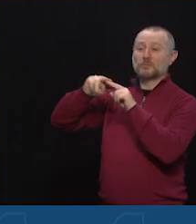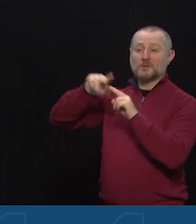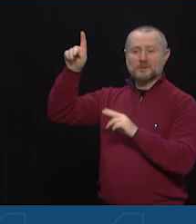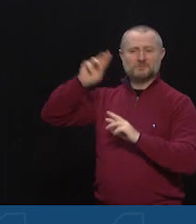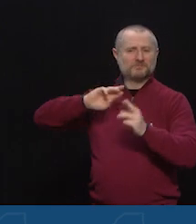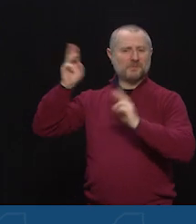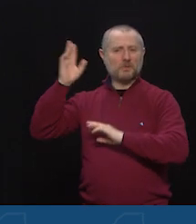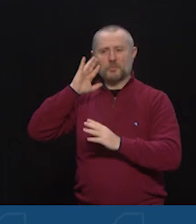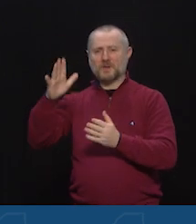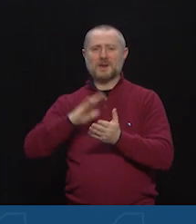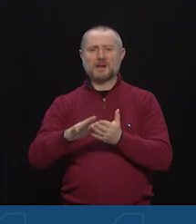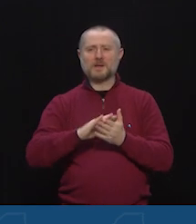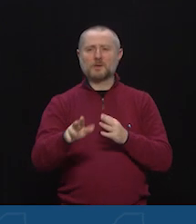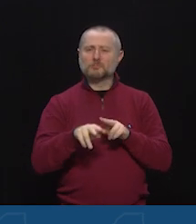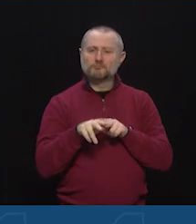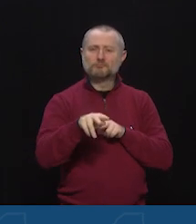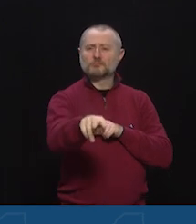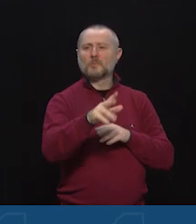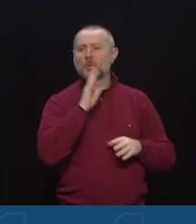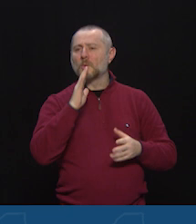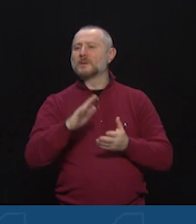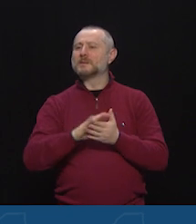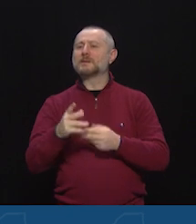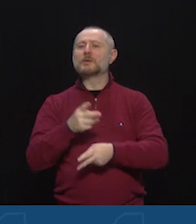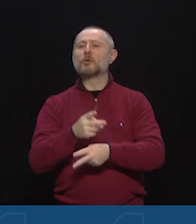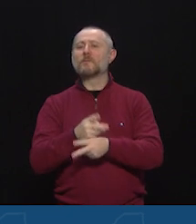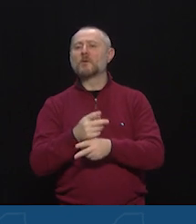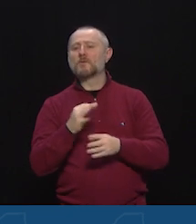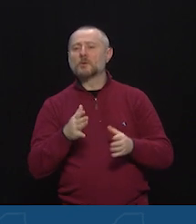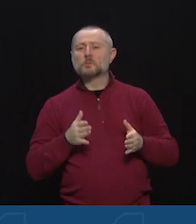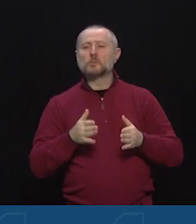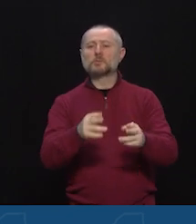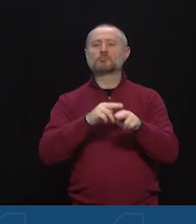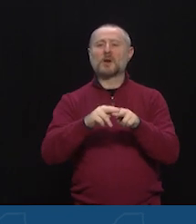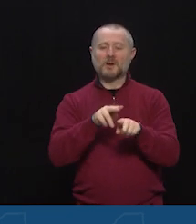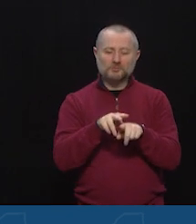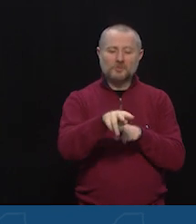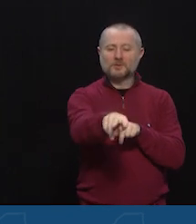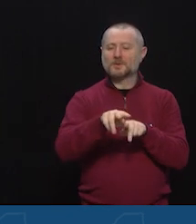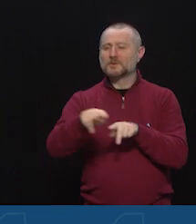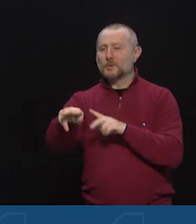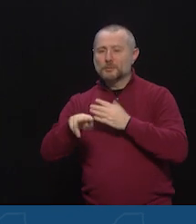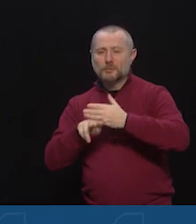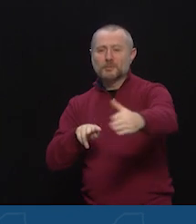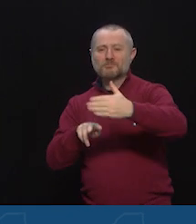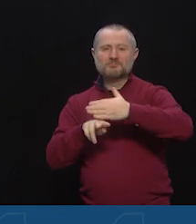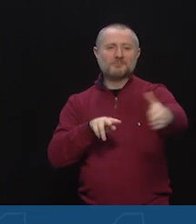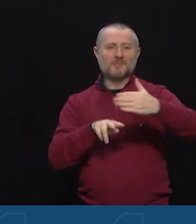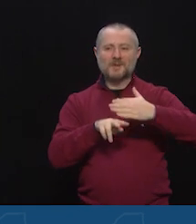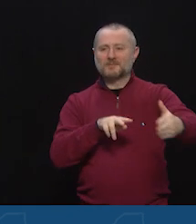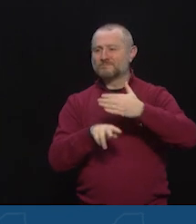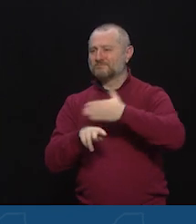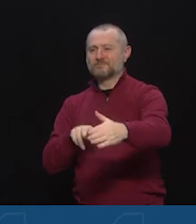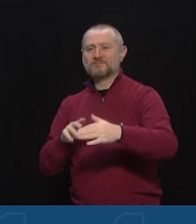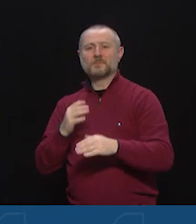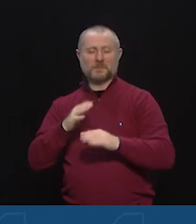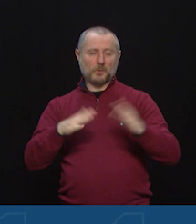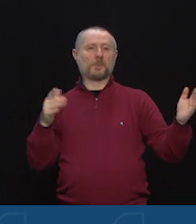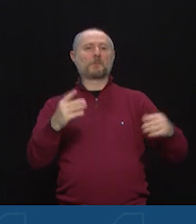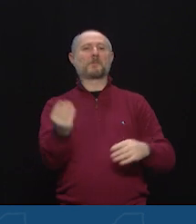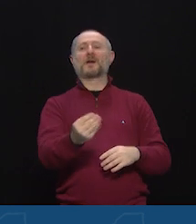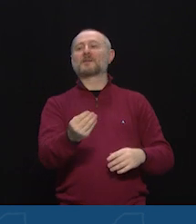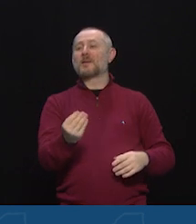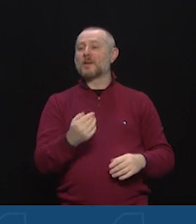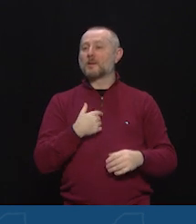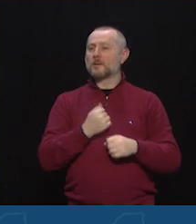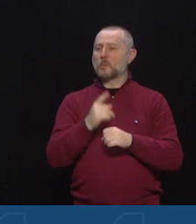the tracks, the switches, and, as I said, to put us in a position to restore service promptly. We're bringing in hundreds of personnel.